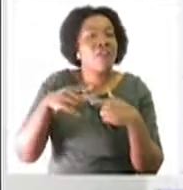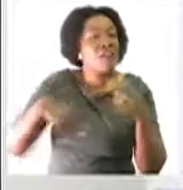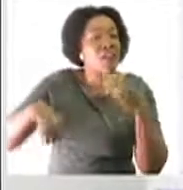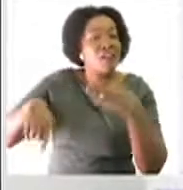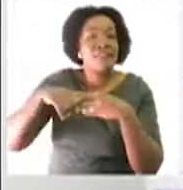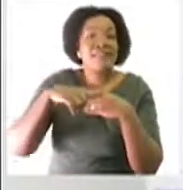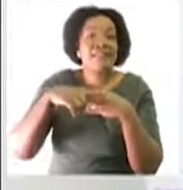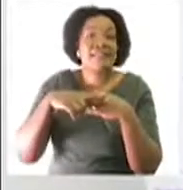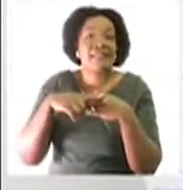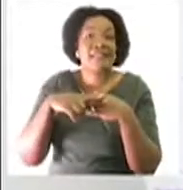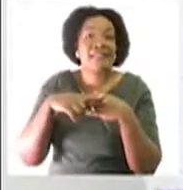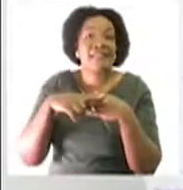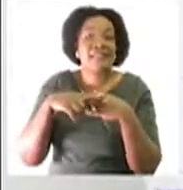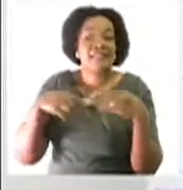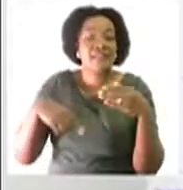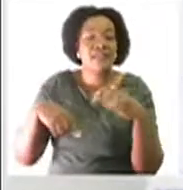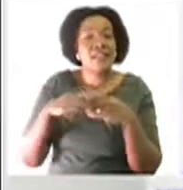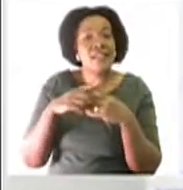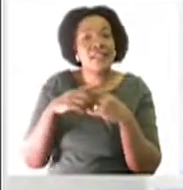outside?